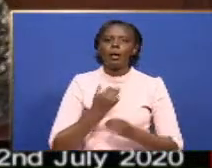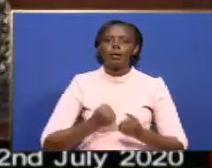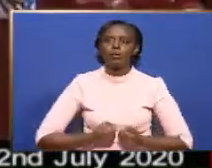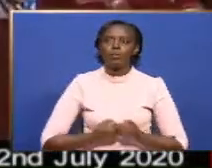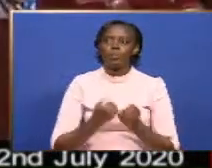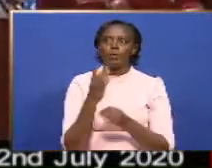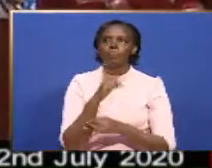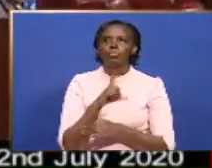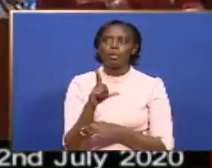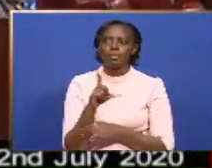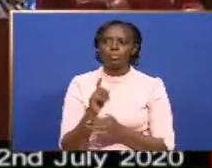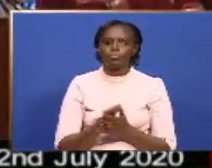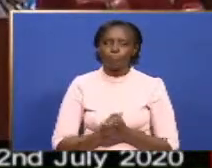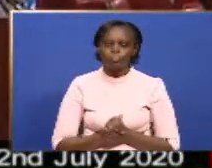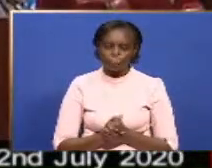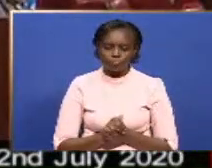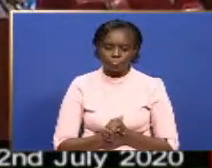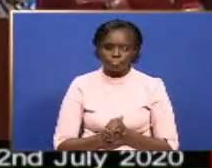bill.